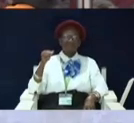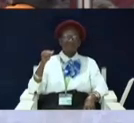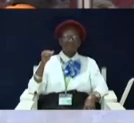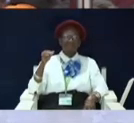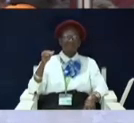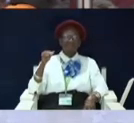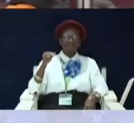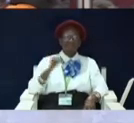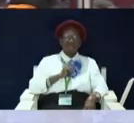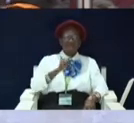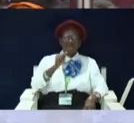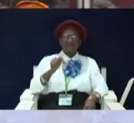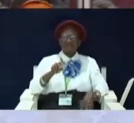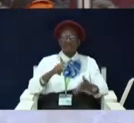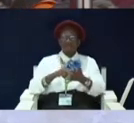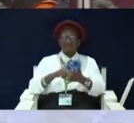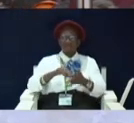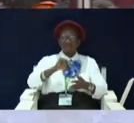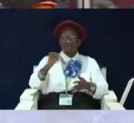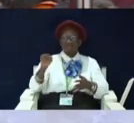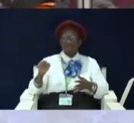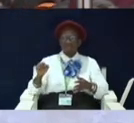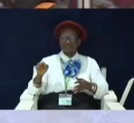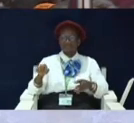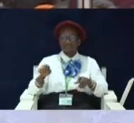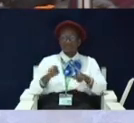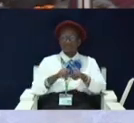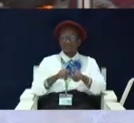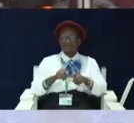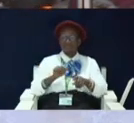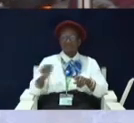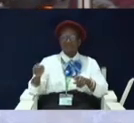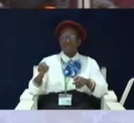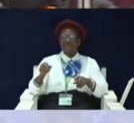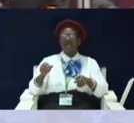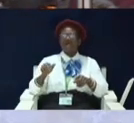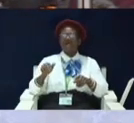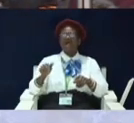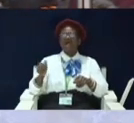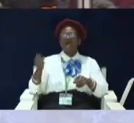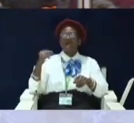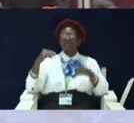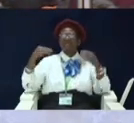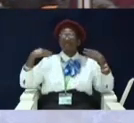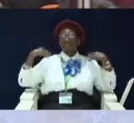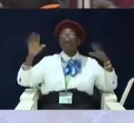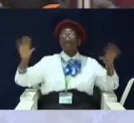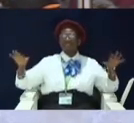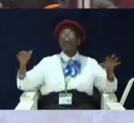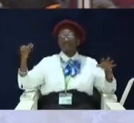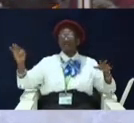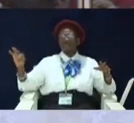I'm standing as an angel of the Lord. Mo duro gege bi angel Oluwa.